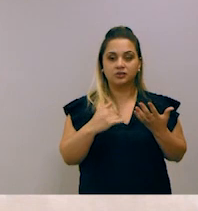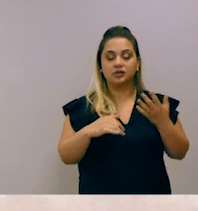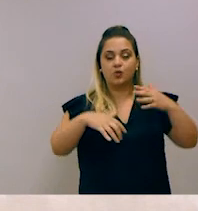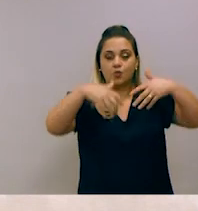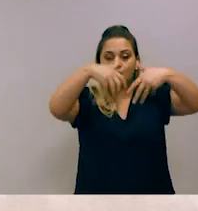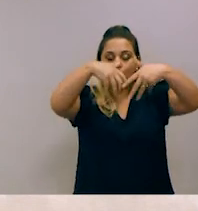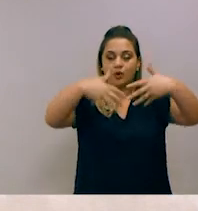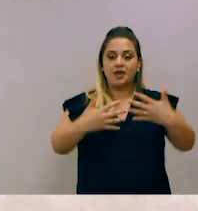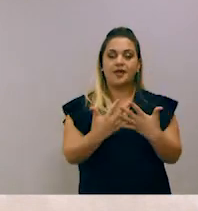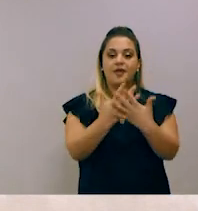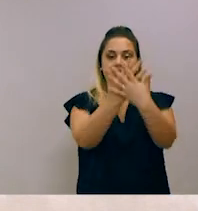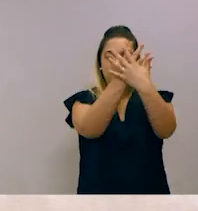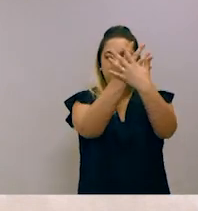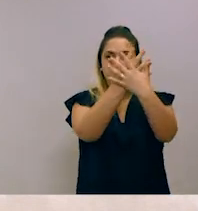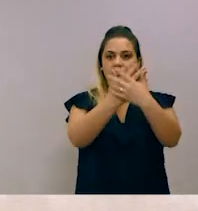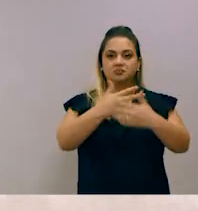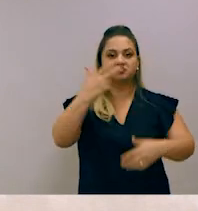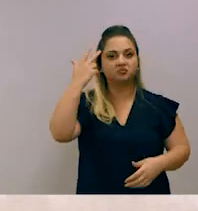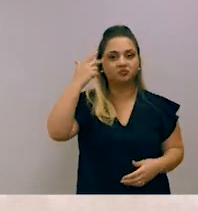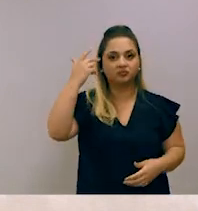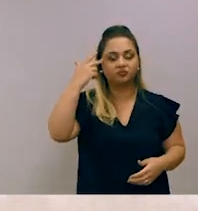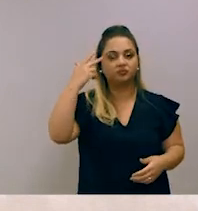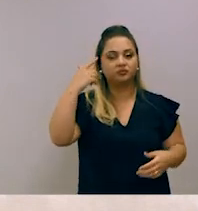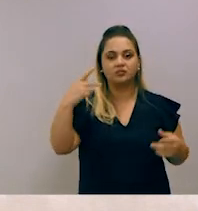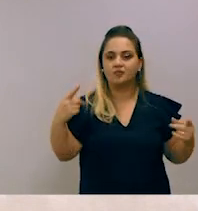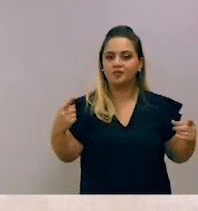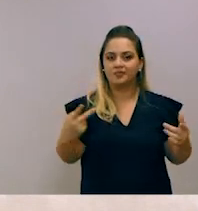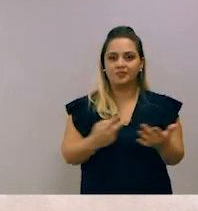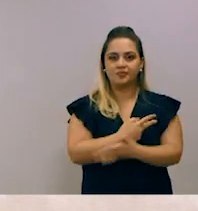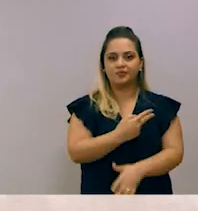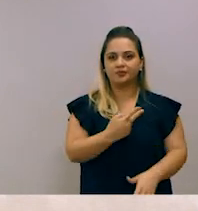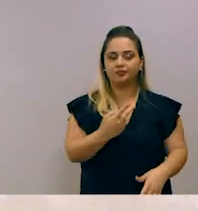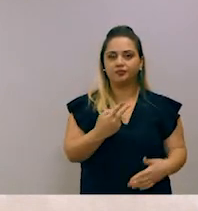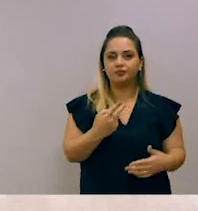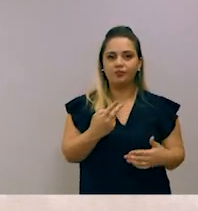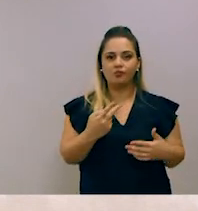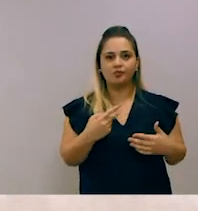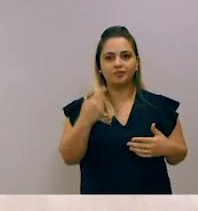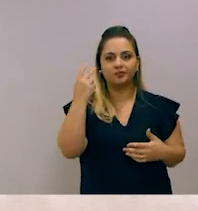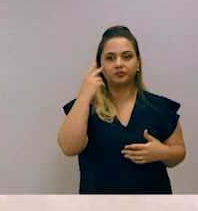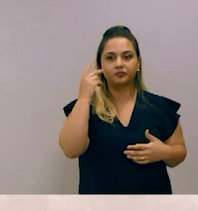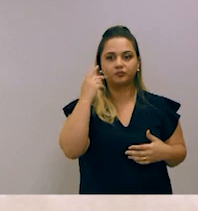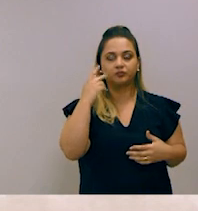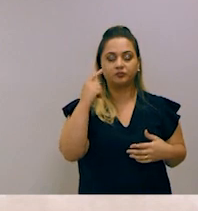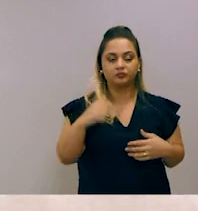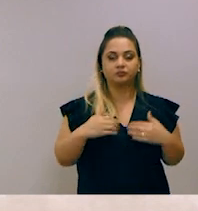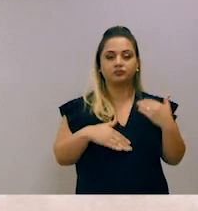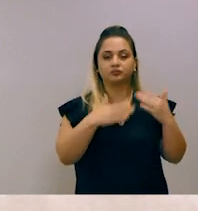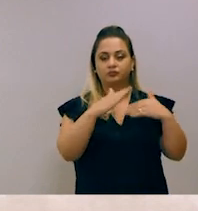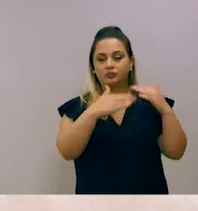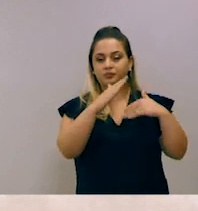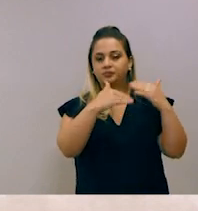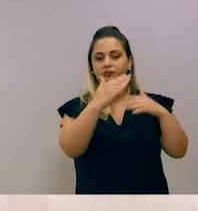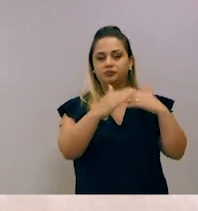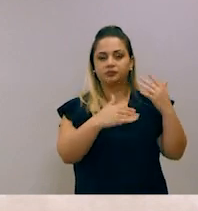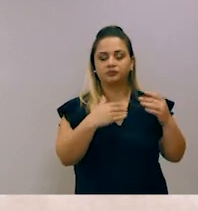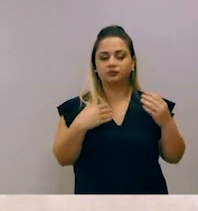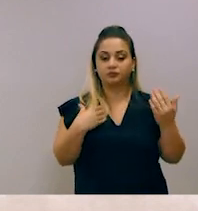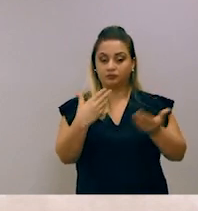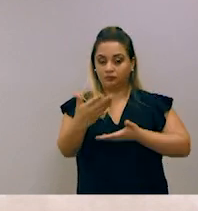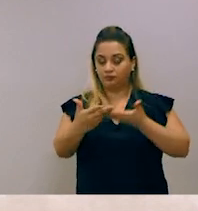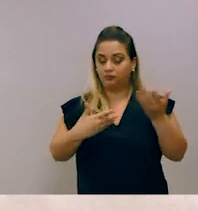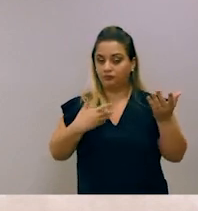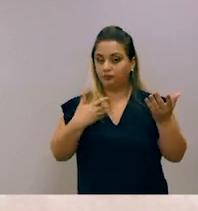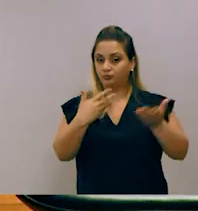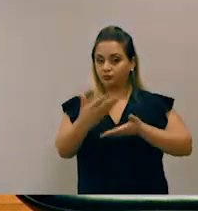an application of a fine to a certain person. But currently, and it is a dynamic process, we